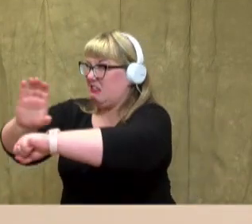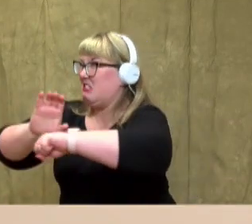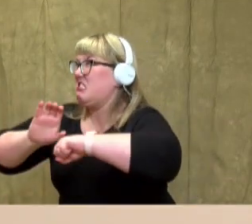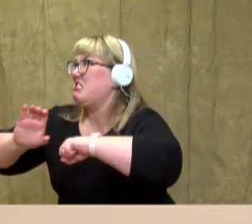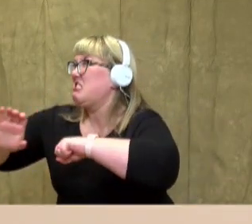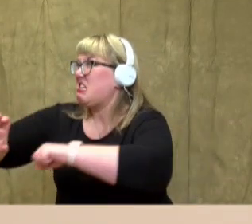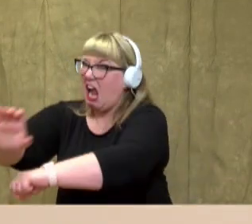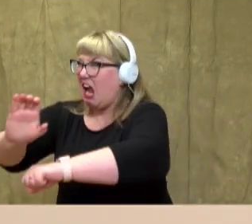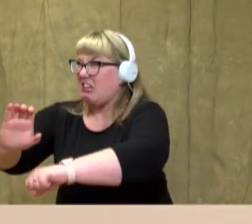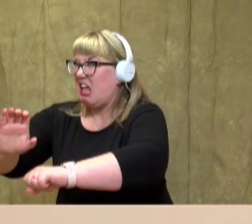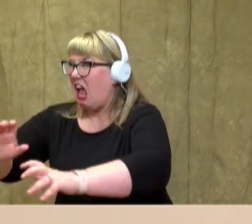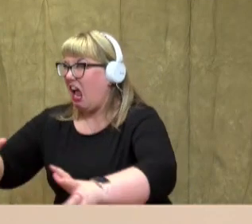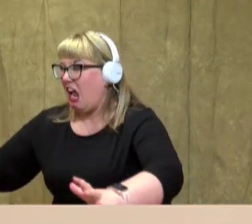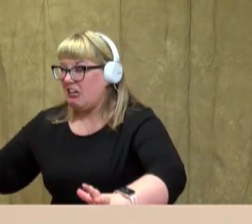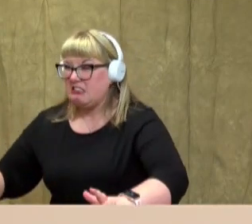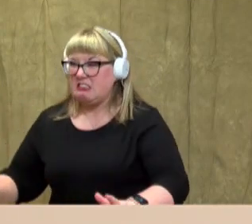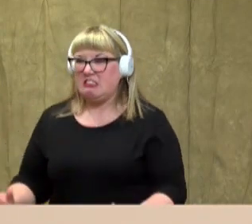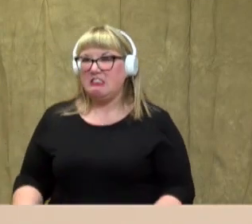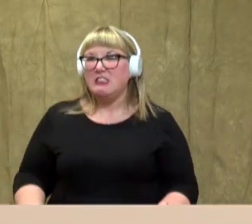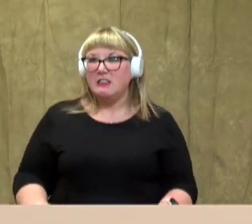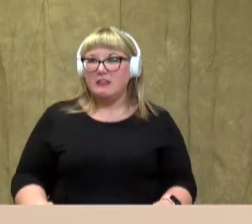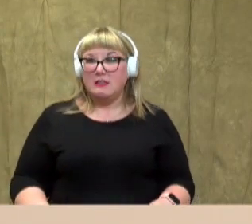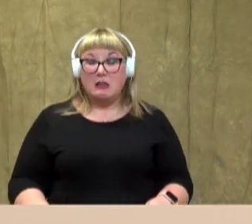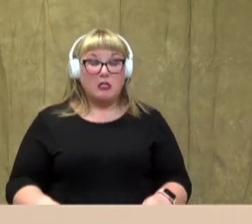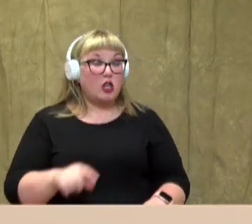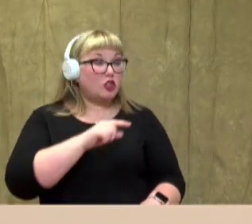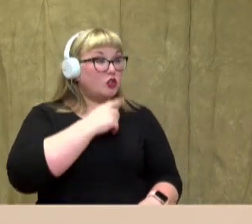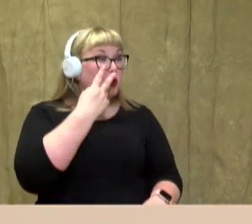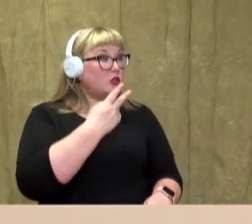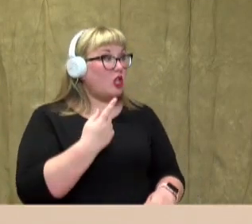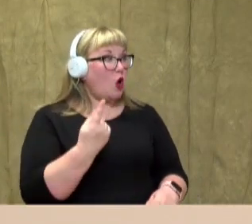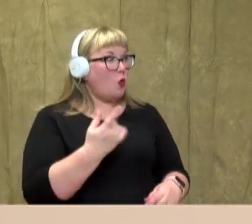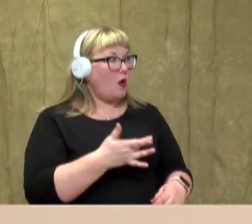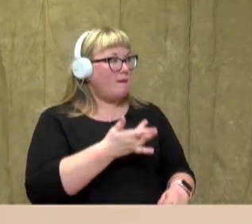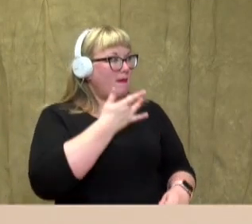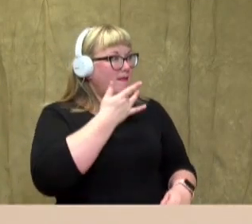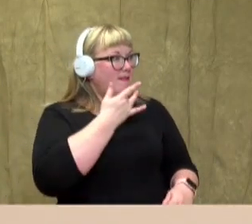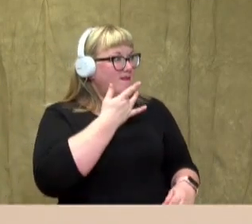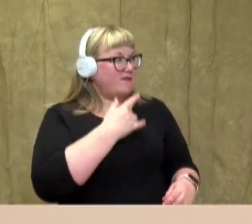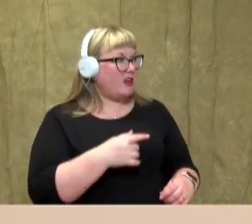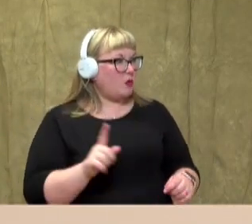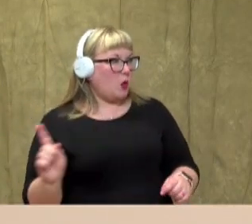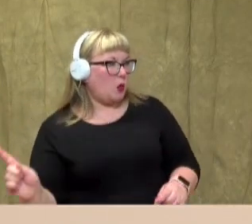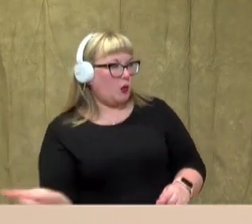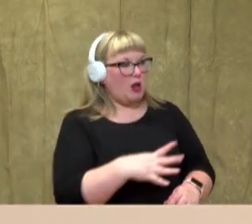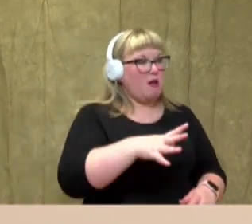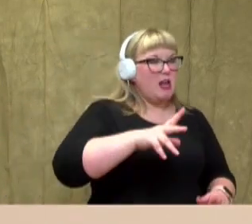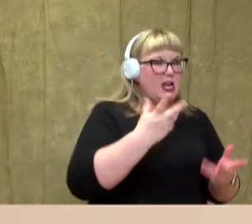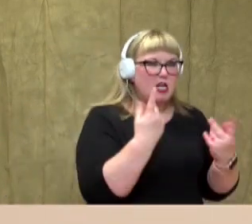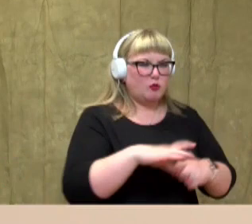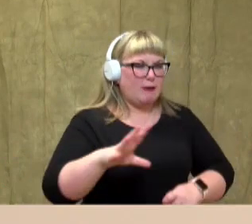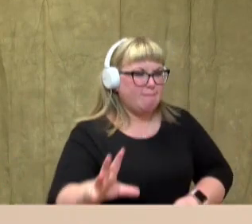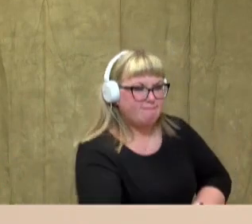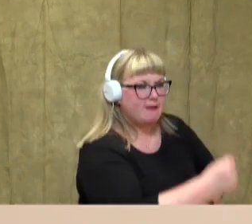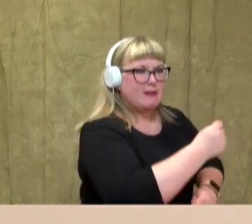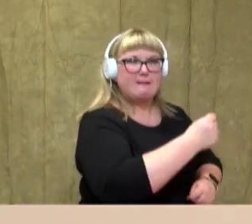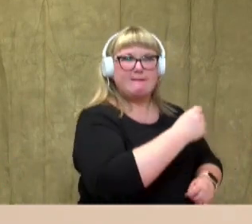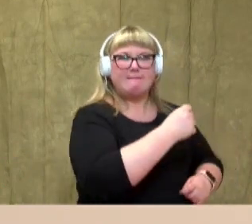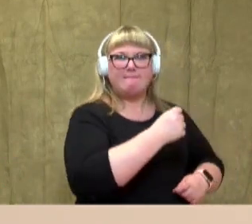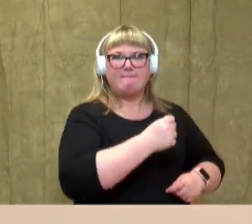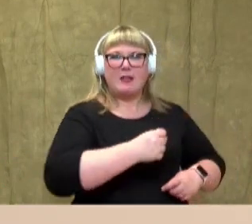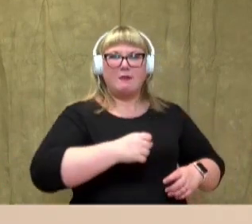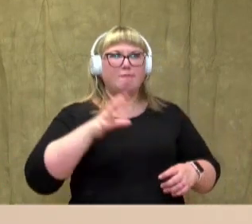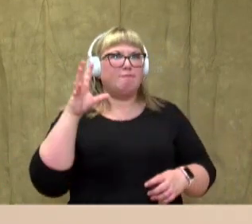his tall hat. Meanwhile, George saw one of his favorites whiz by. He tried to catch the banana cream